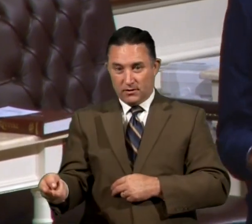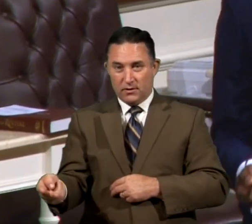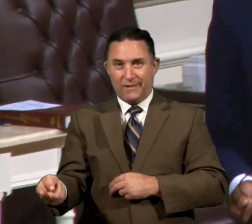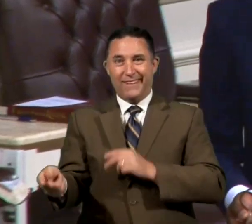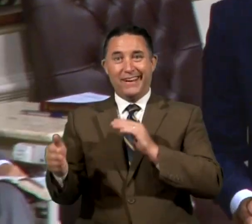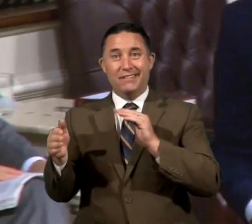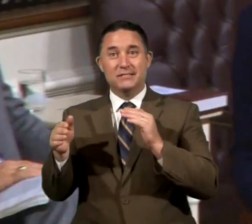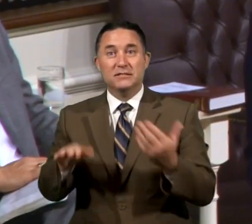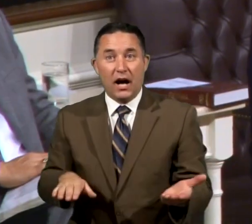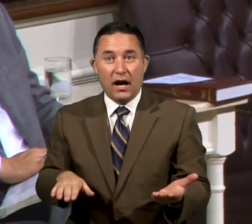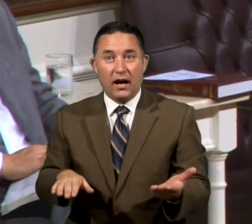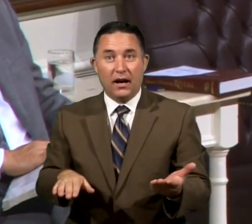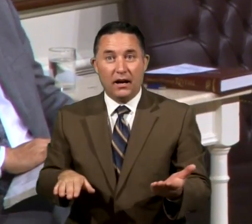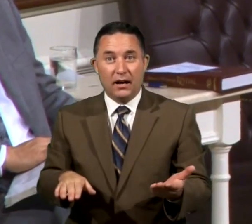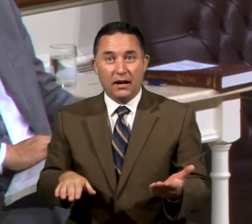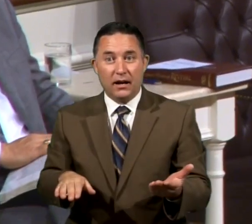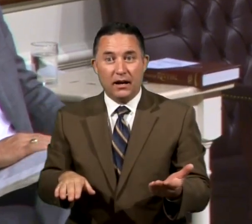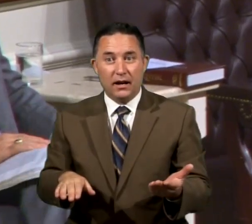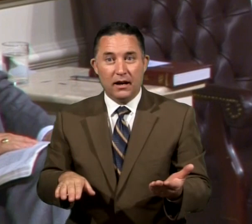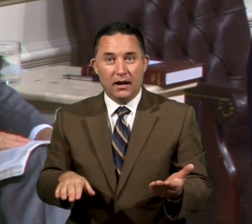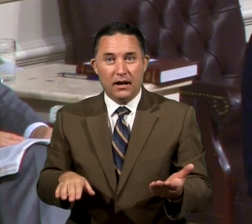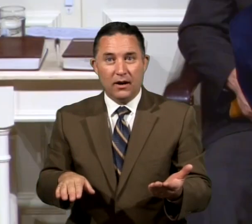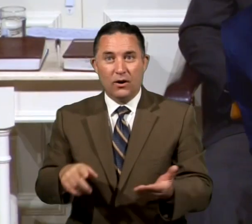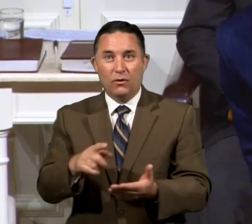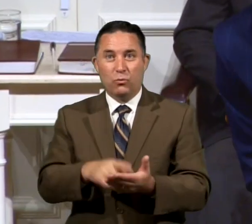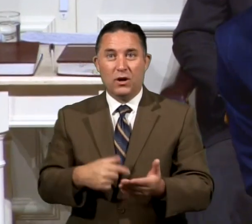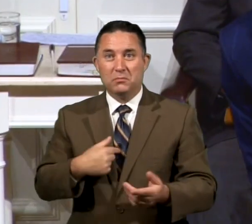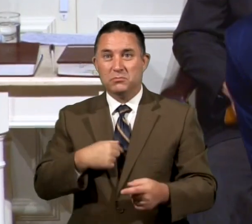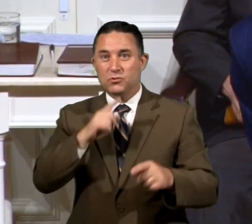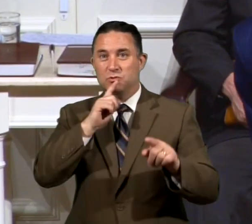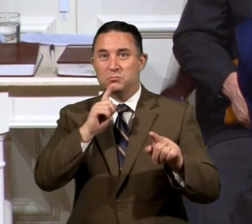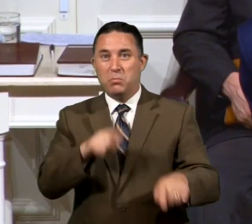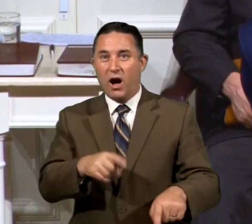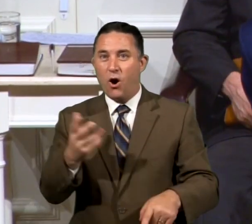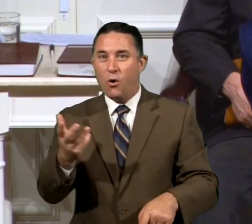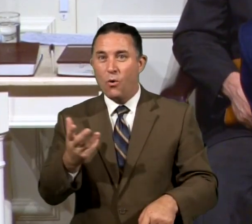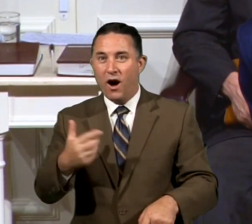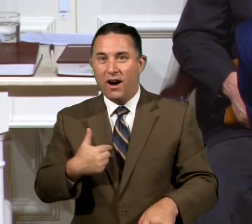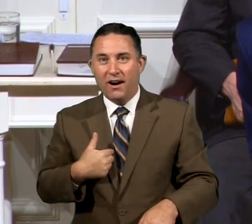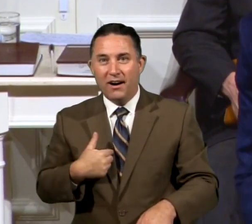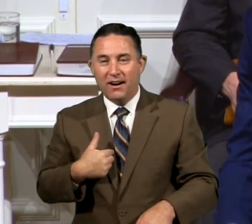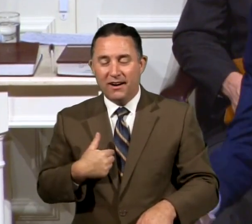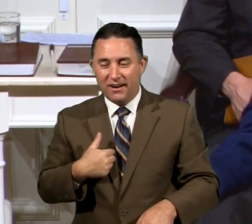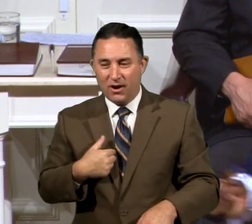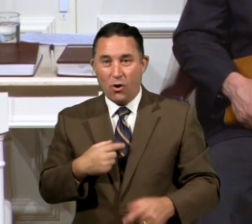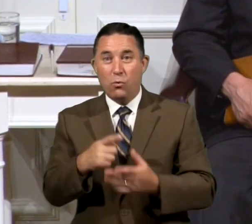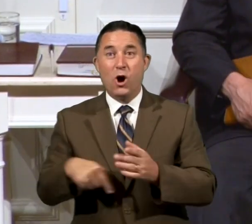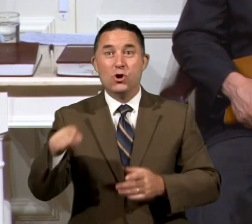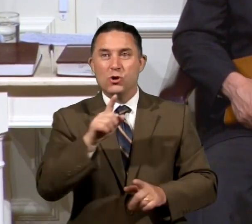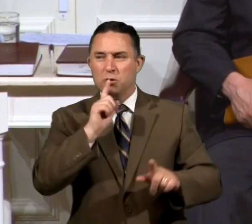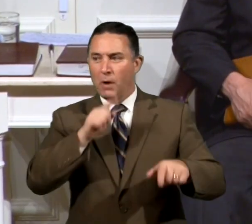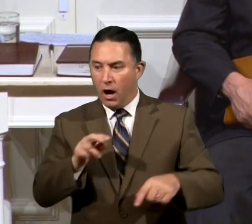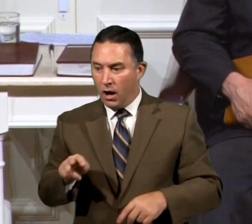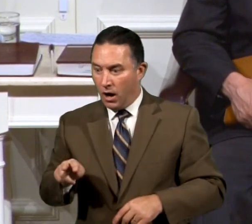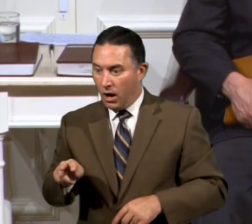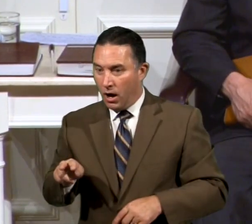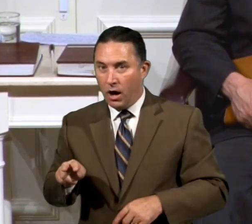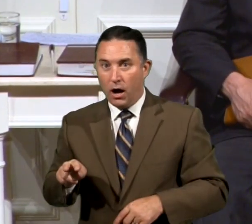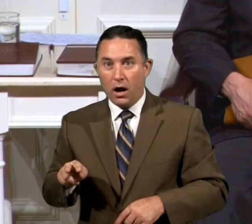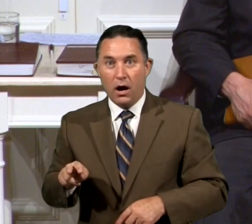and die. I wonder what my reaction would be. I wonder what your reaction would be.